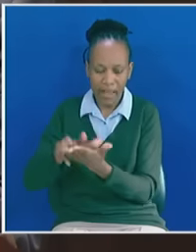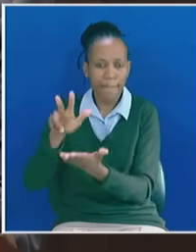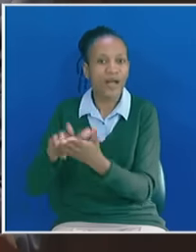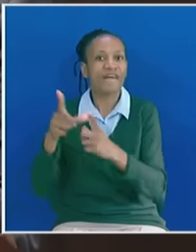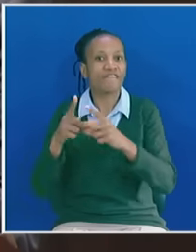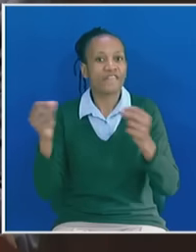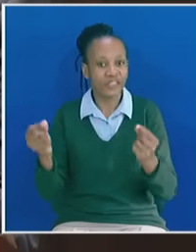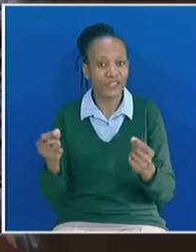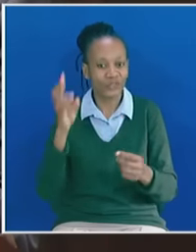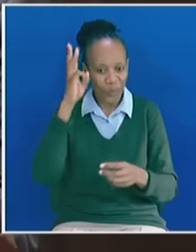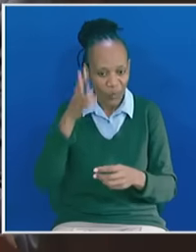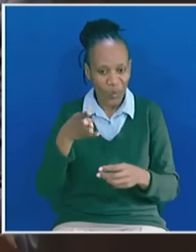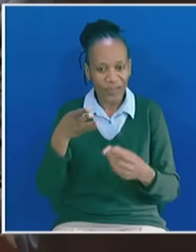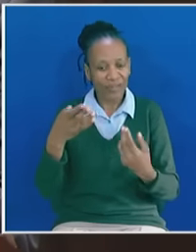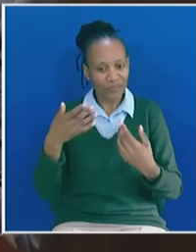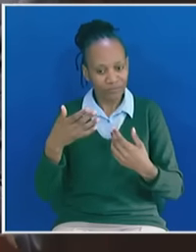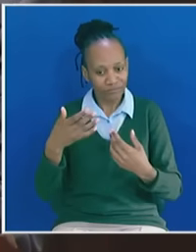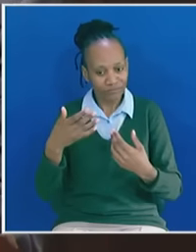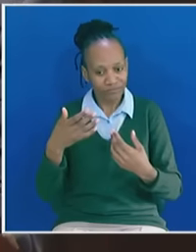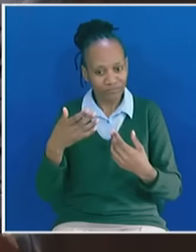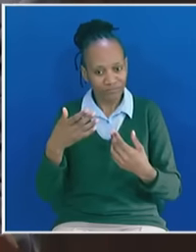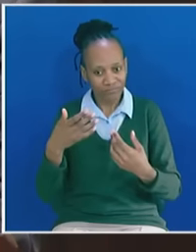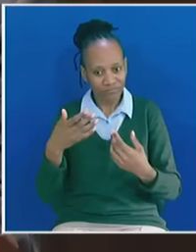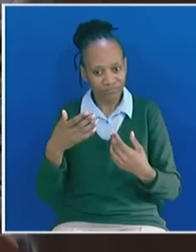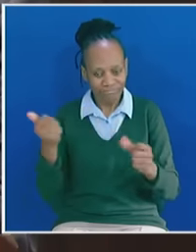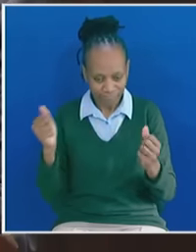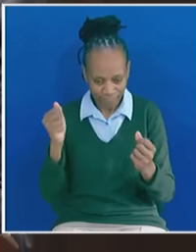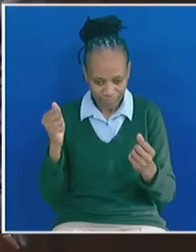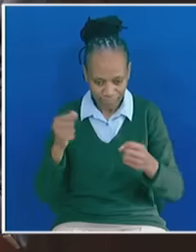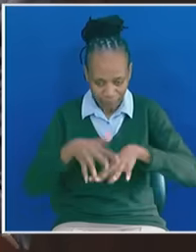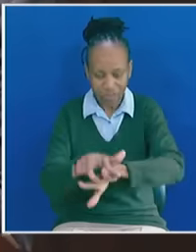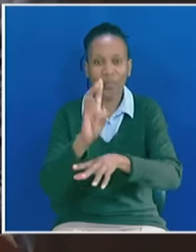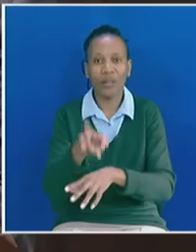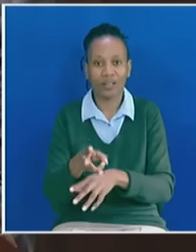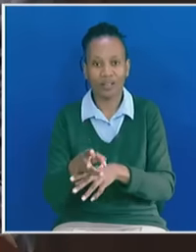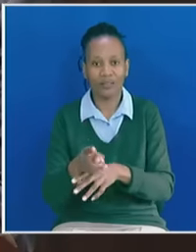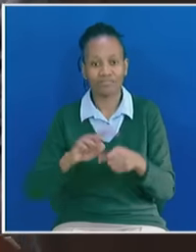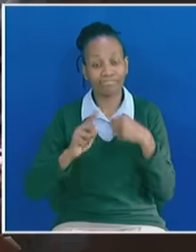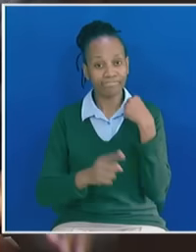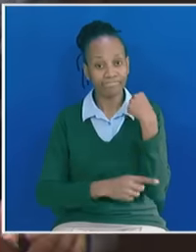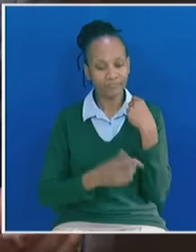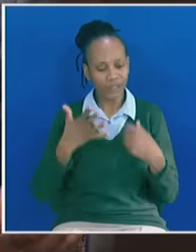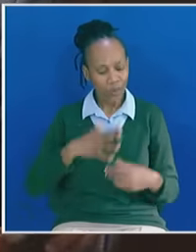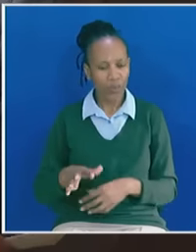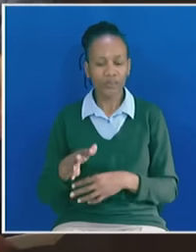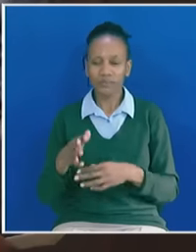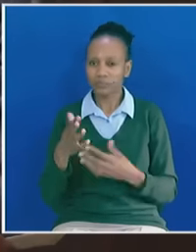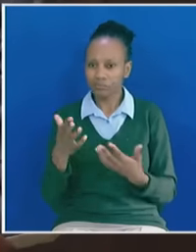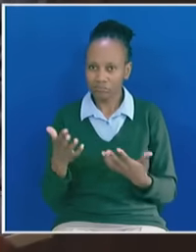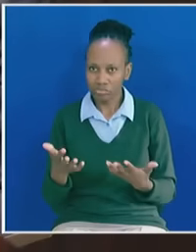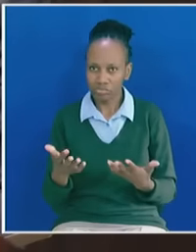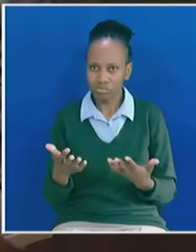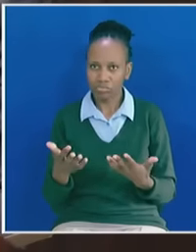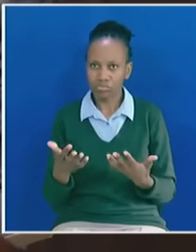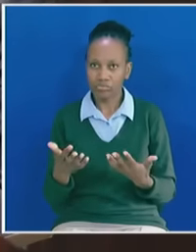Academy will be the one that is leading this charge. Lastly, when we conclude, I wish to pay tribute to our